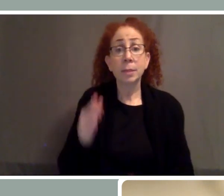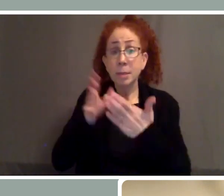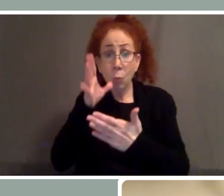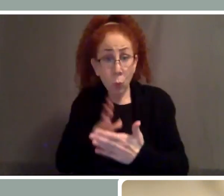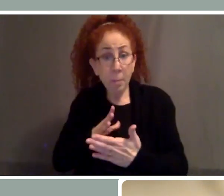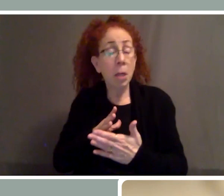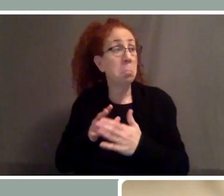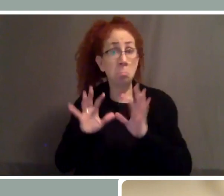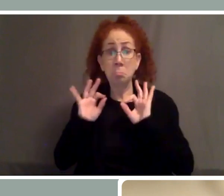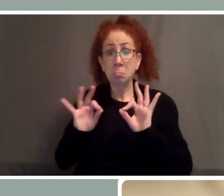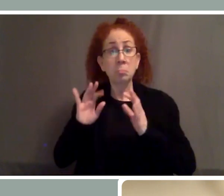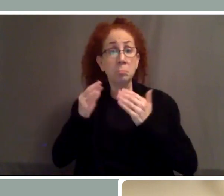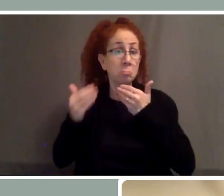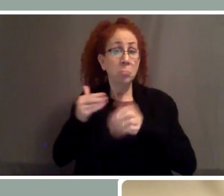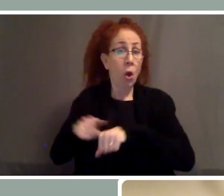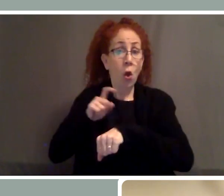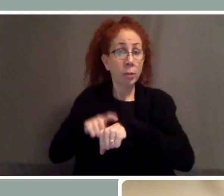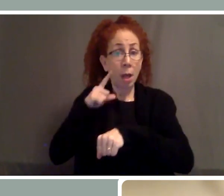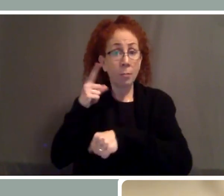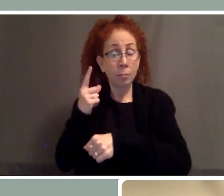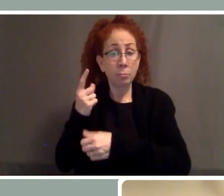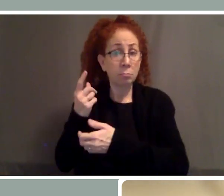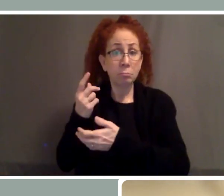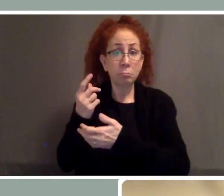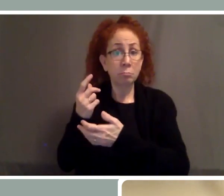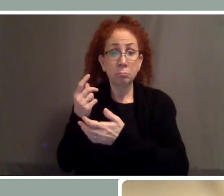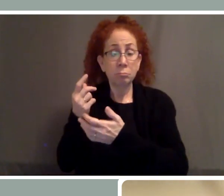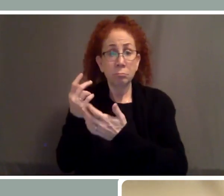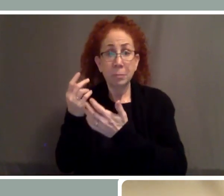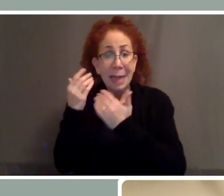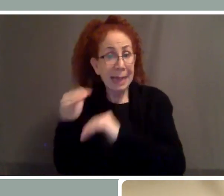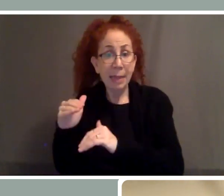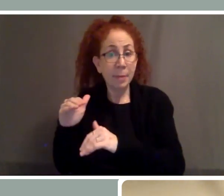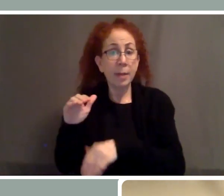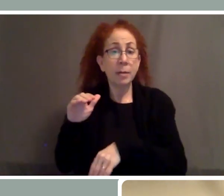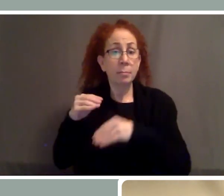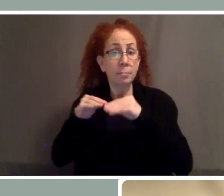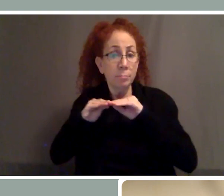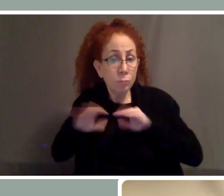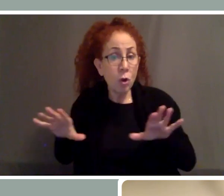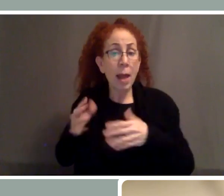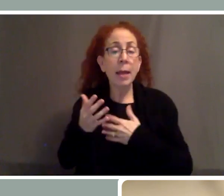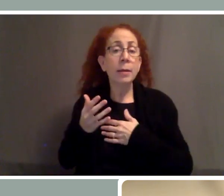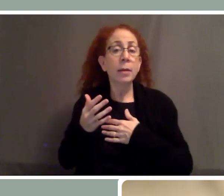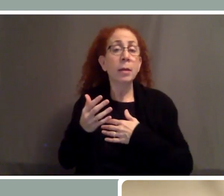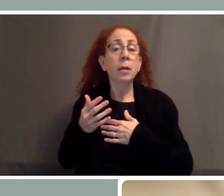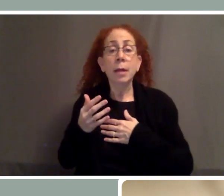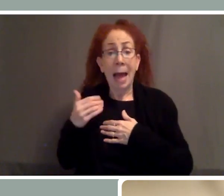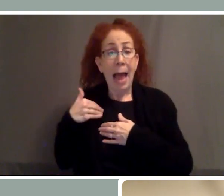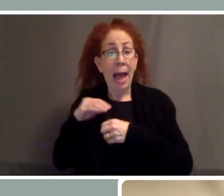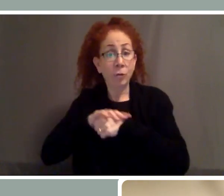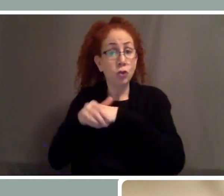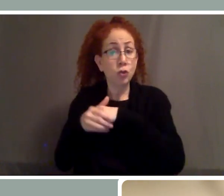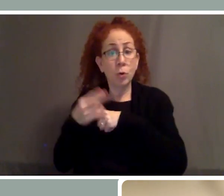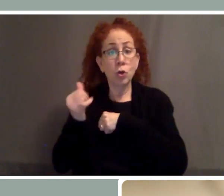for a long time on therapy or have, very limited amount of metastatic disease and have a tumor that's HER2 positive, where we know